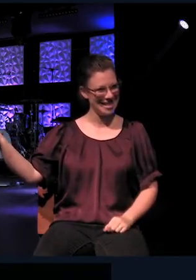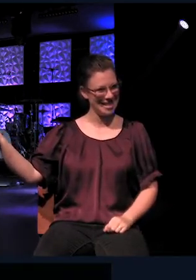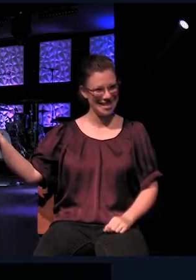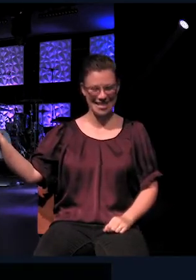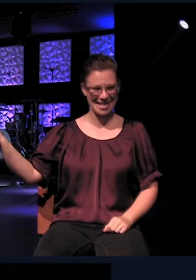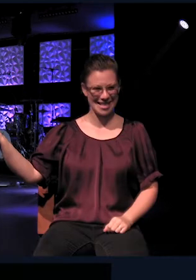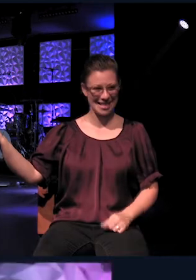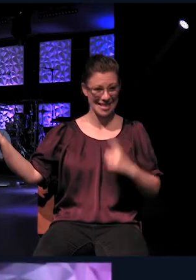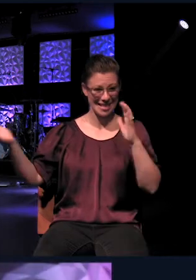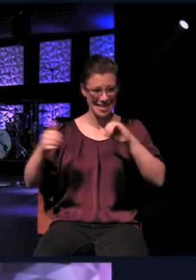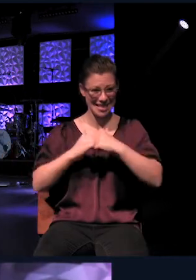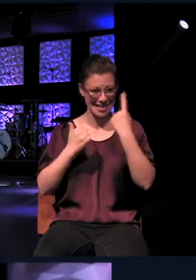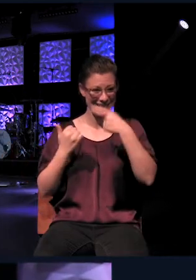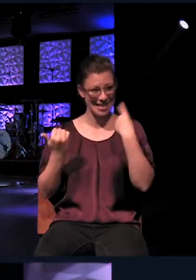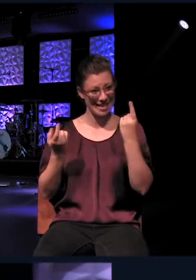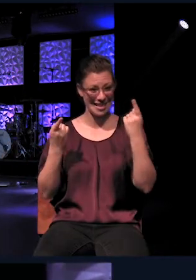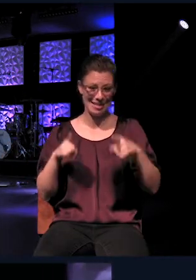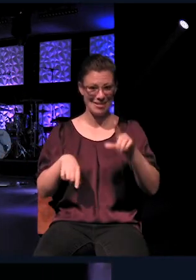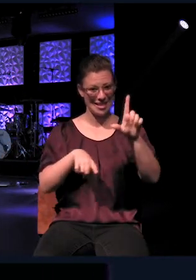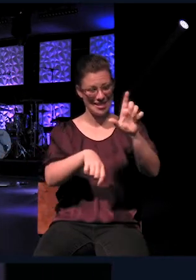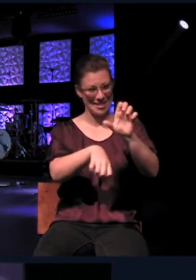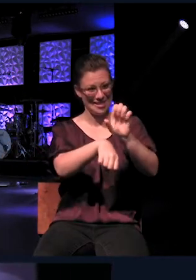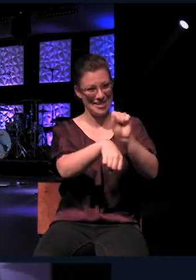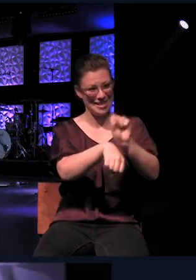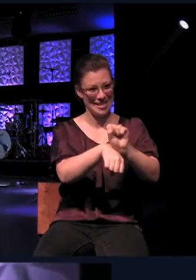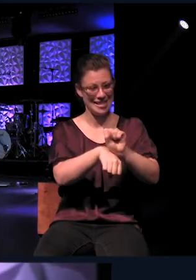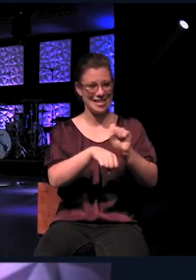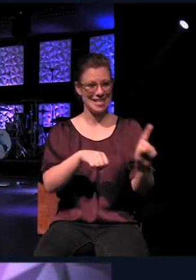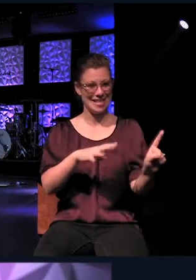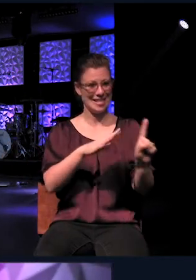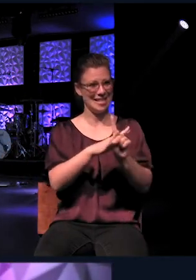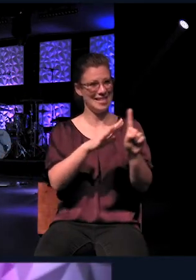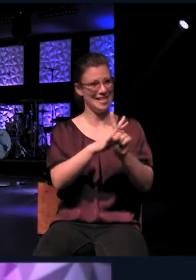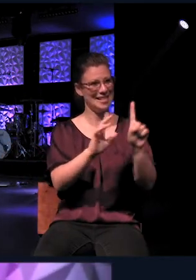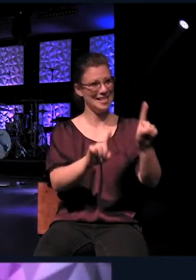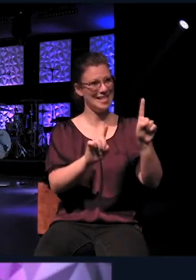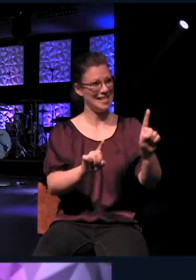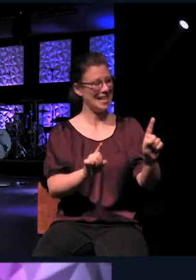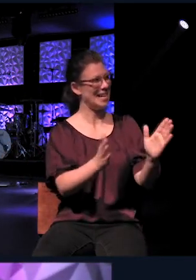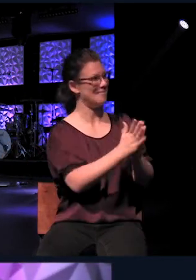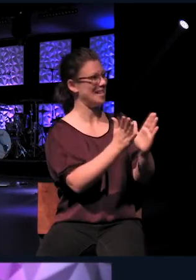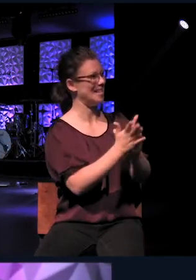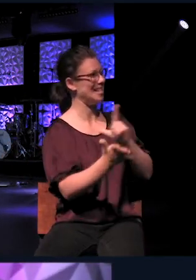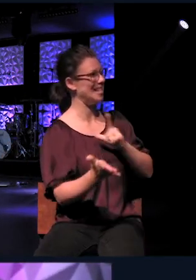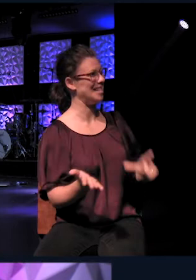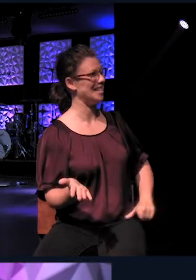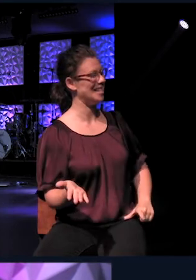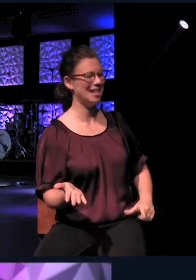This is how you look when you go to work and you pretend that life is hunky-dory.